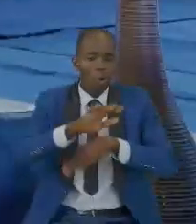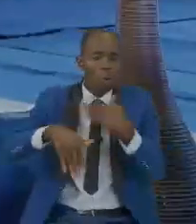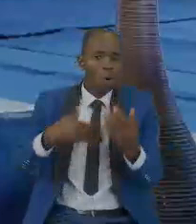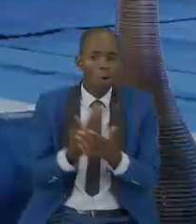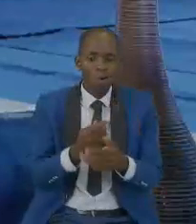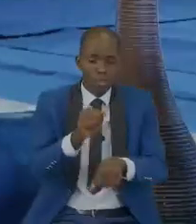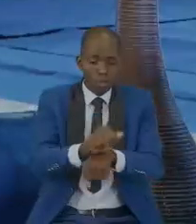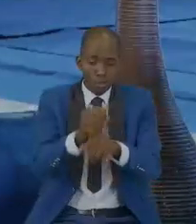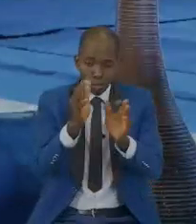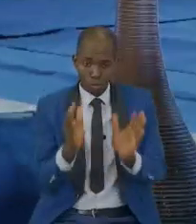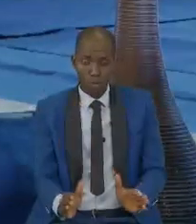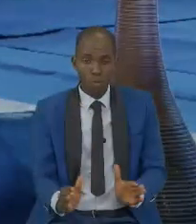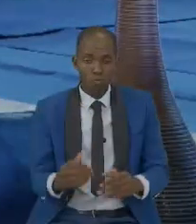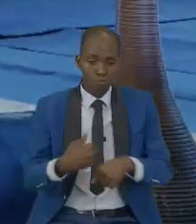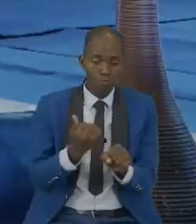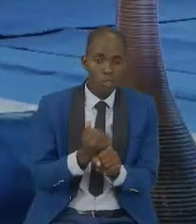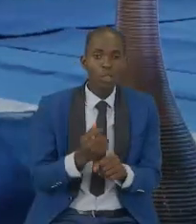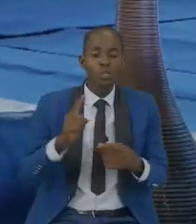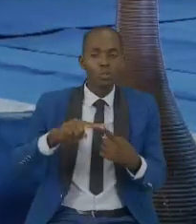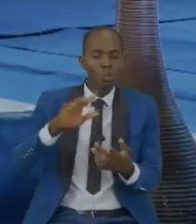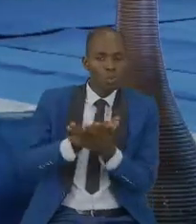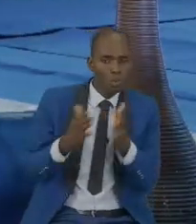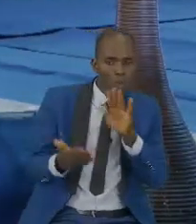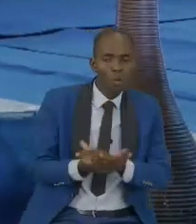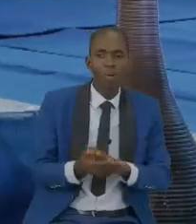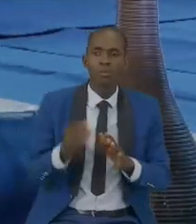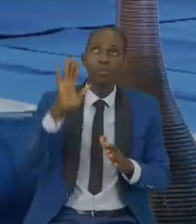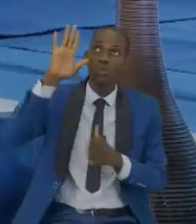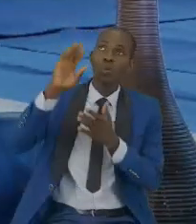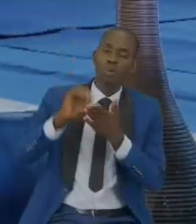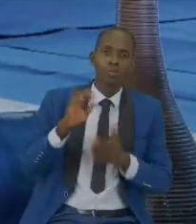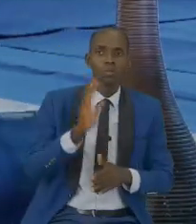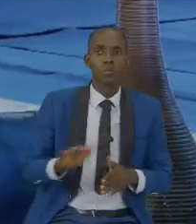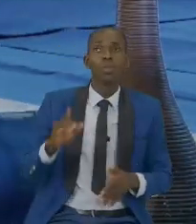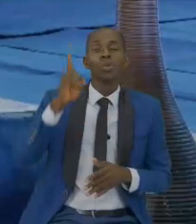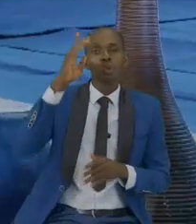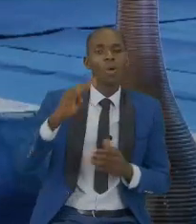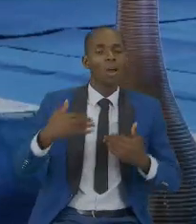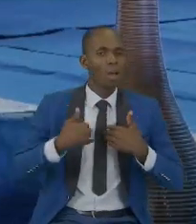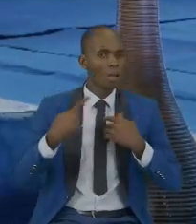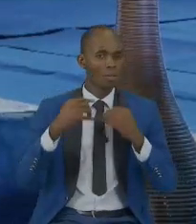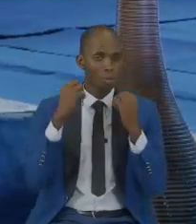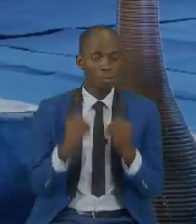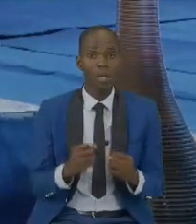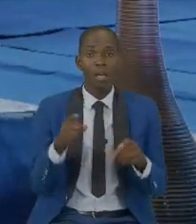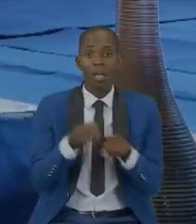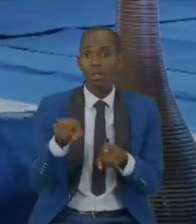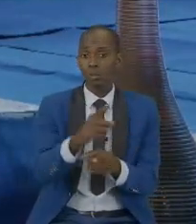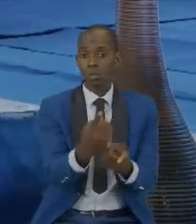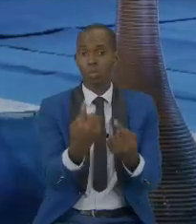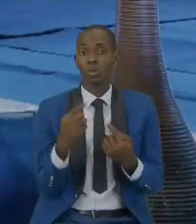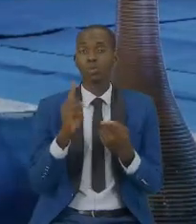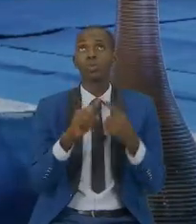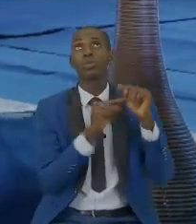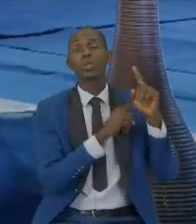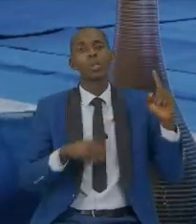turn the stubborn mind and turn that into a saved soul. As you come to the Lord and you